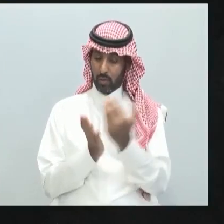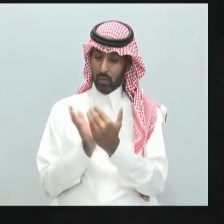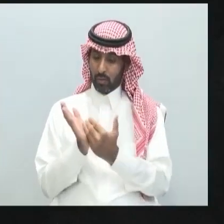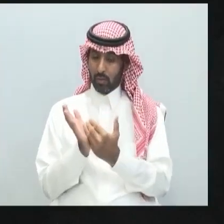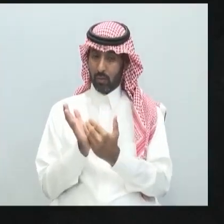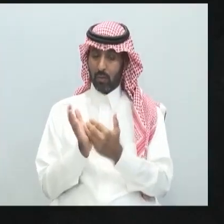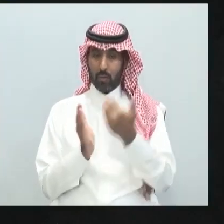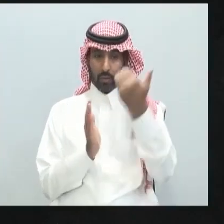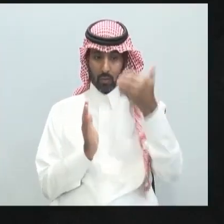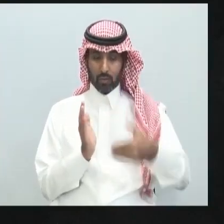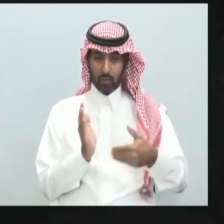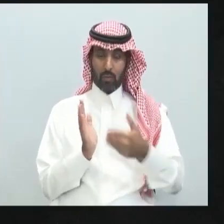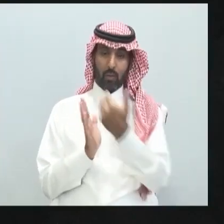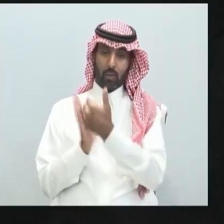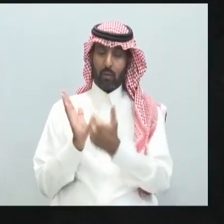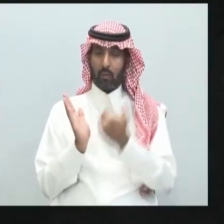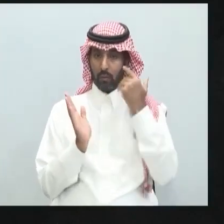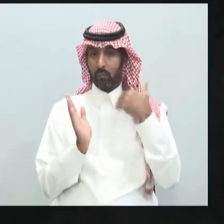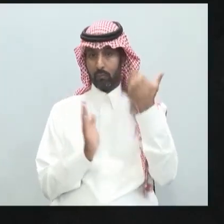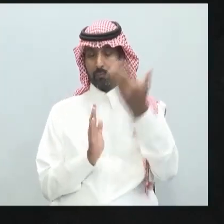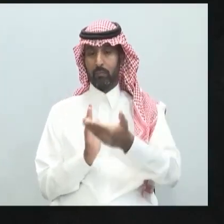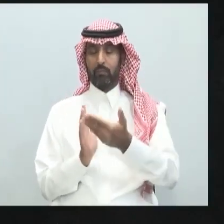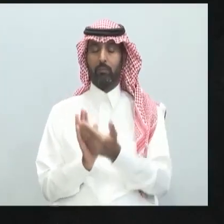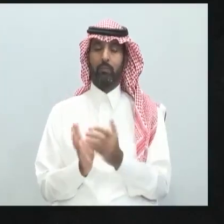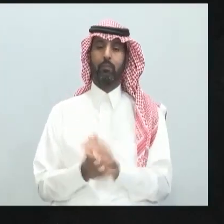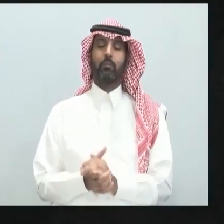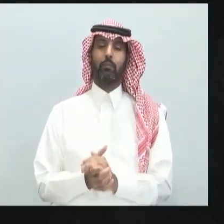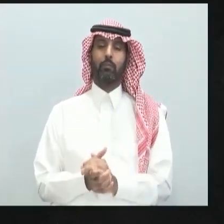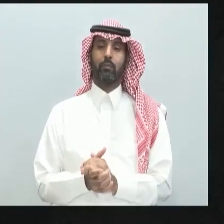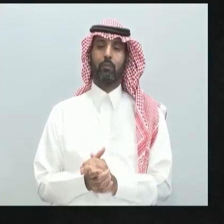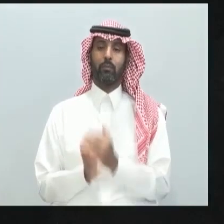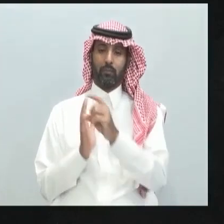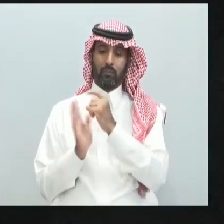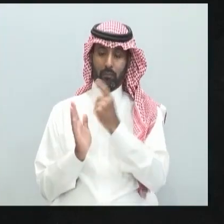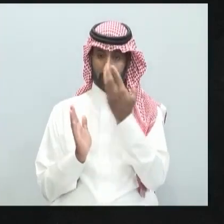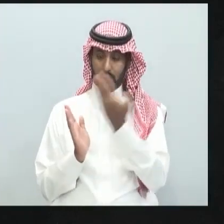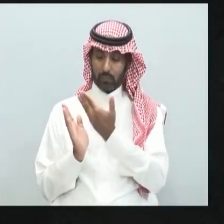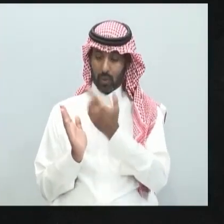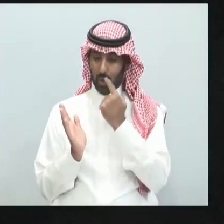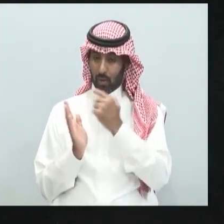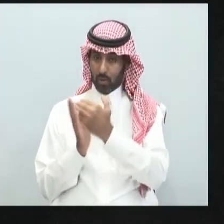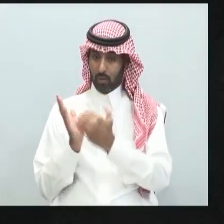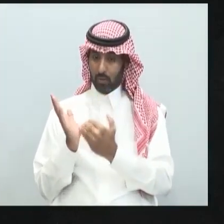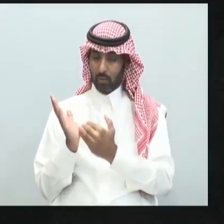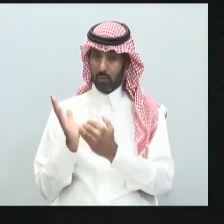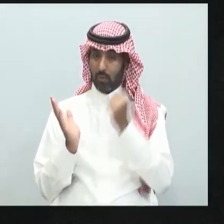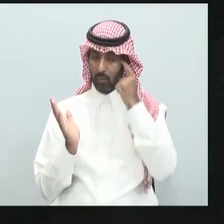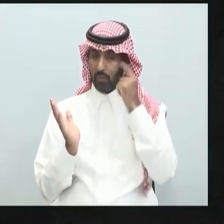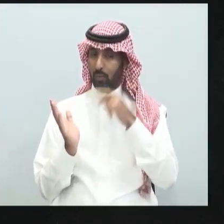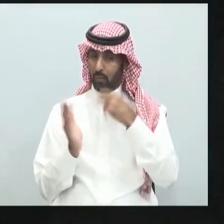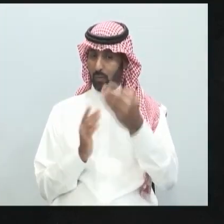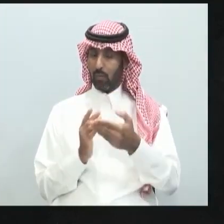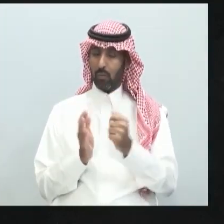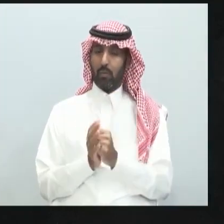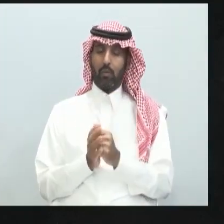Does the essay fulfill your expectations in relation of the title? When you read the title, did you expect that